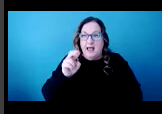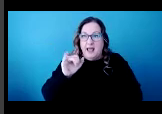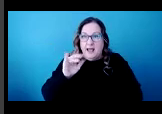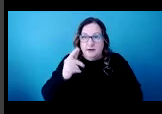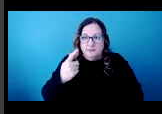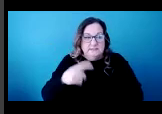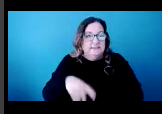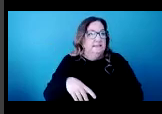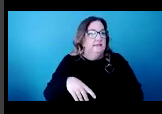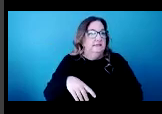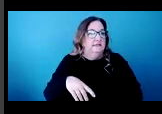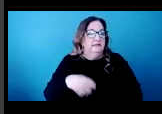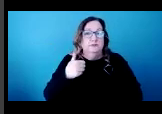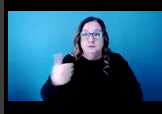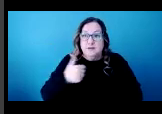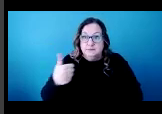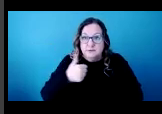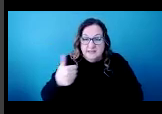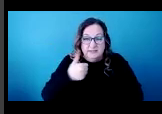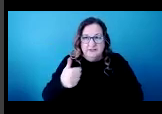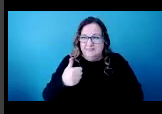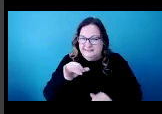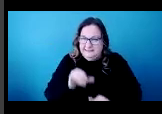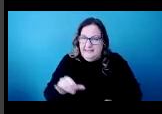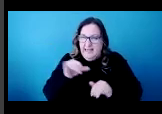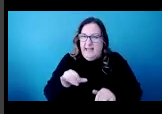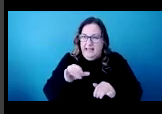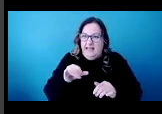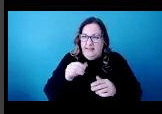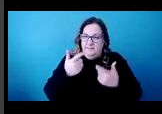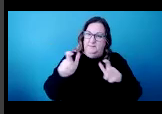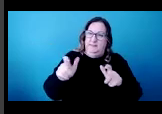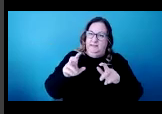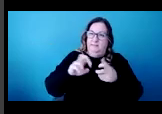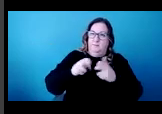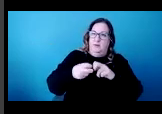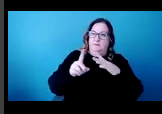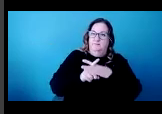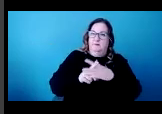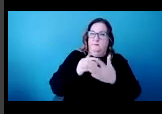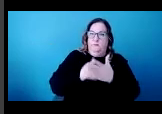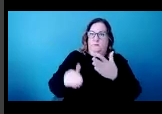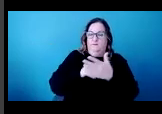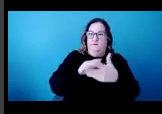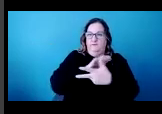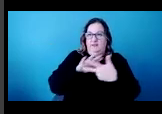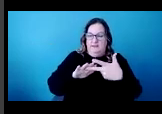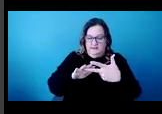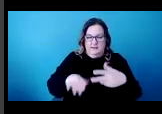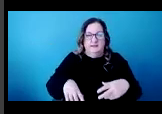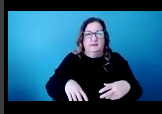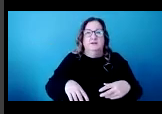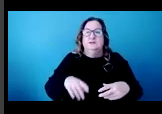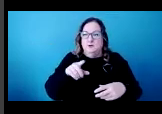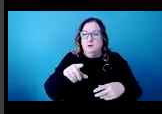and transportation things. So we want to outline that there are different places that